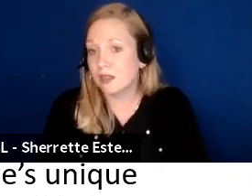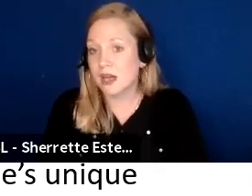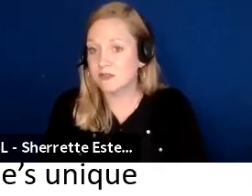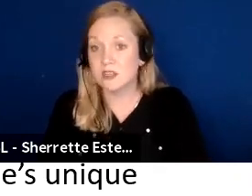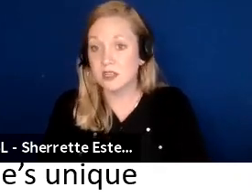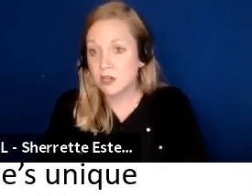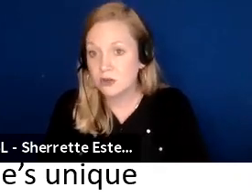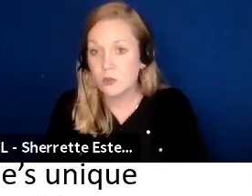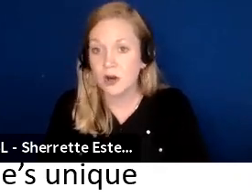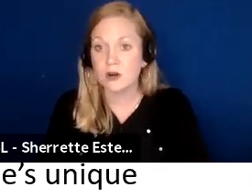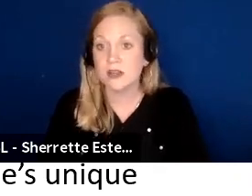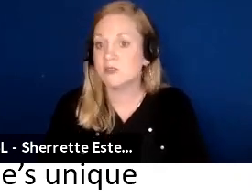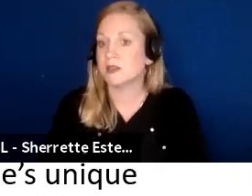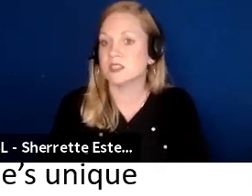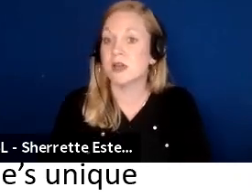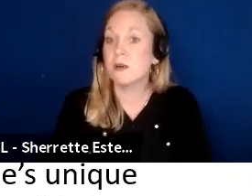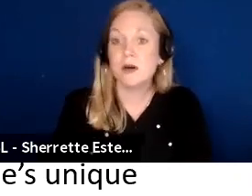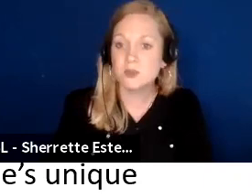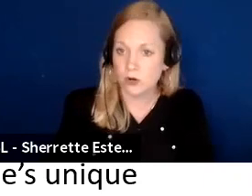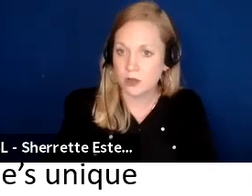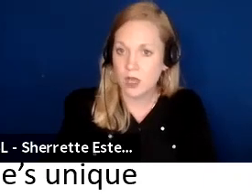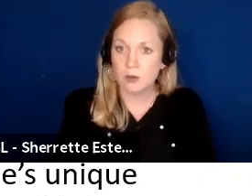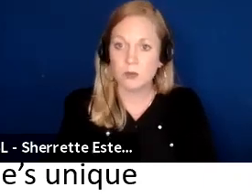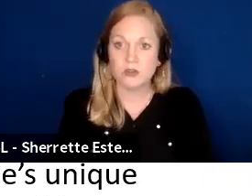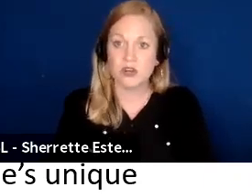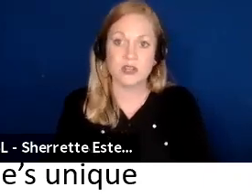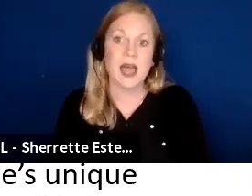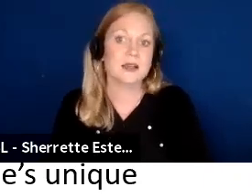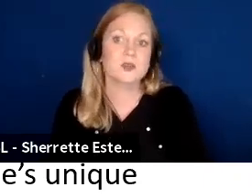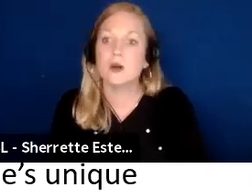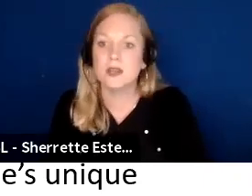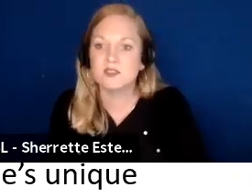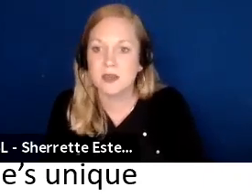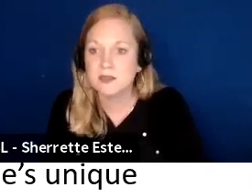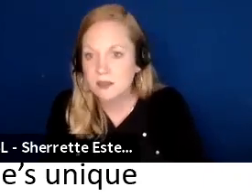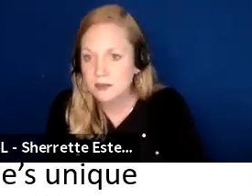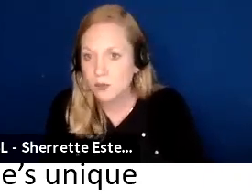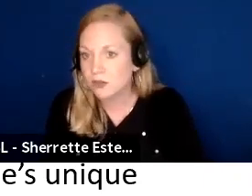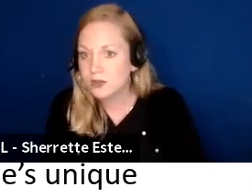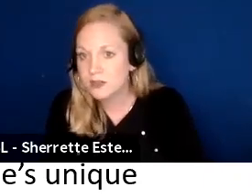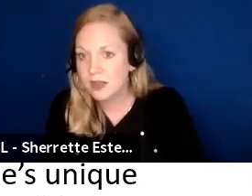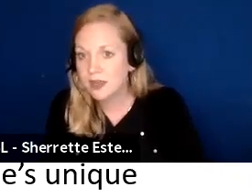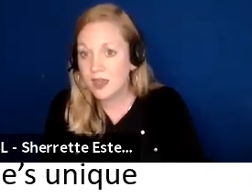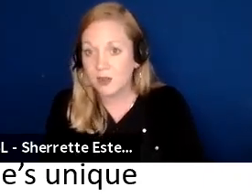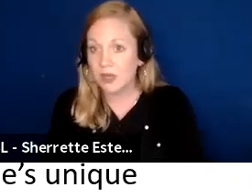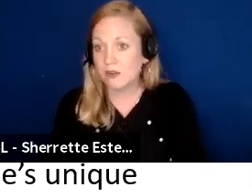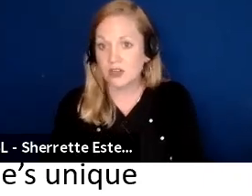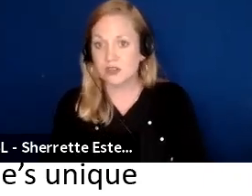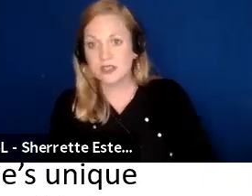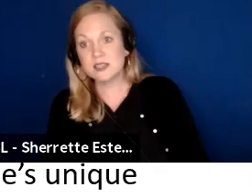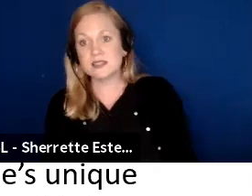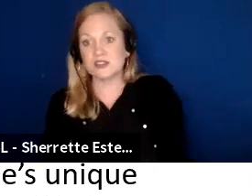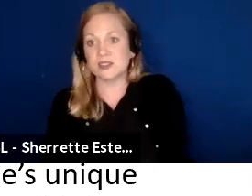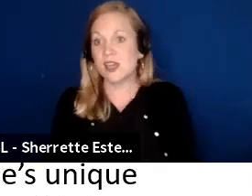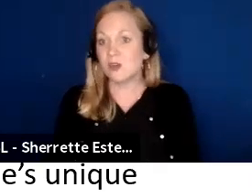been in the last 15 years where DeafSpace has become a buzzword. People are starting to ask what DeafSpace is, what it looks like, and we have